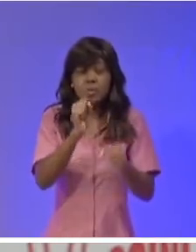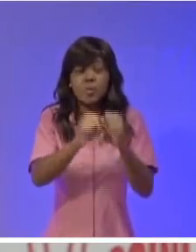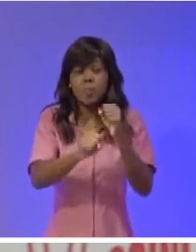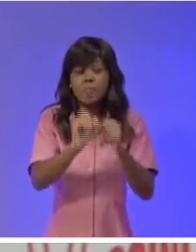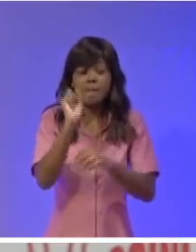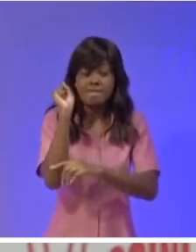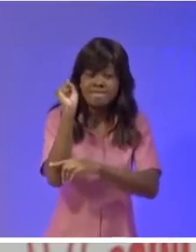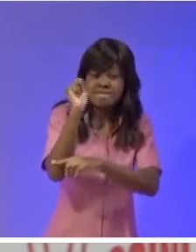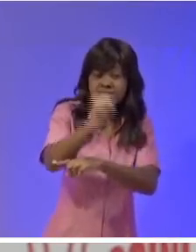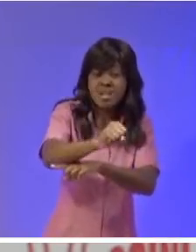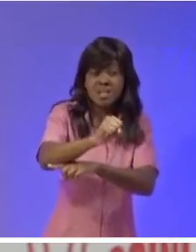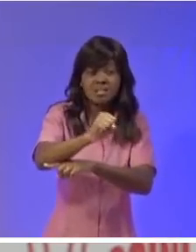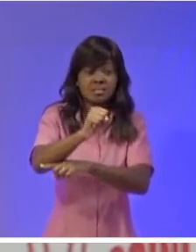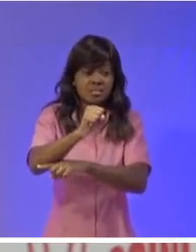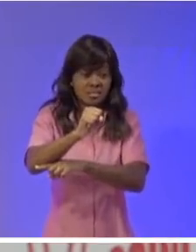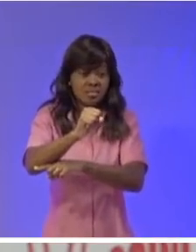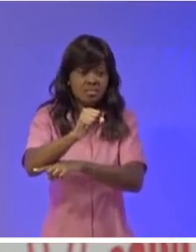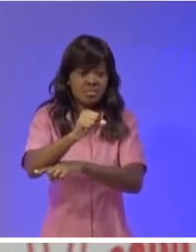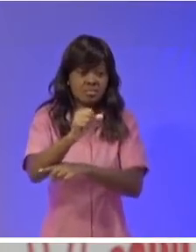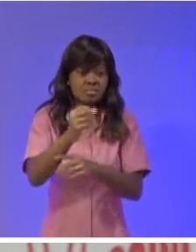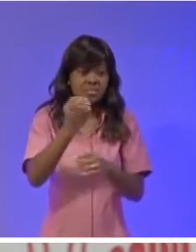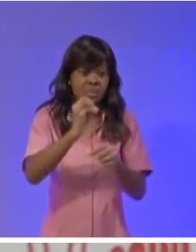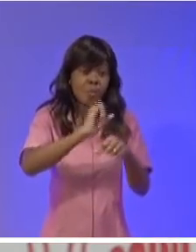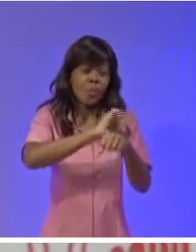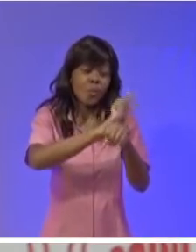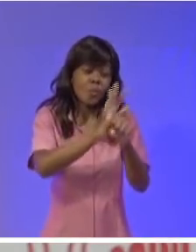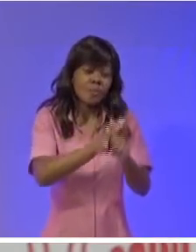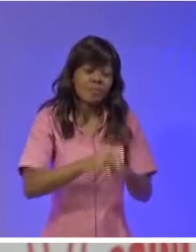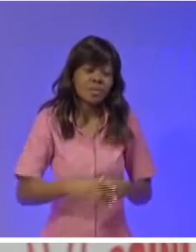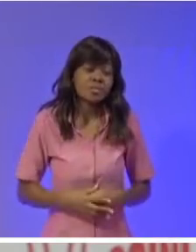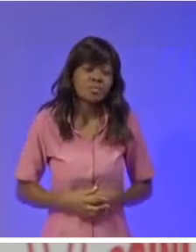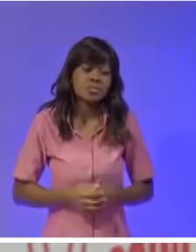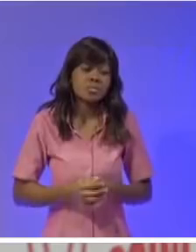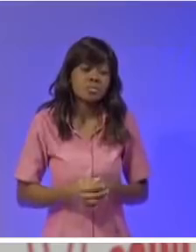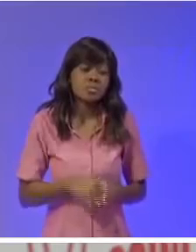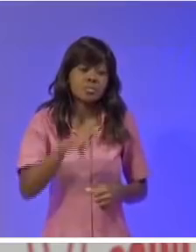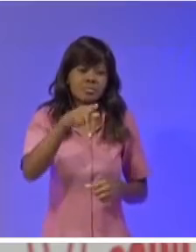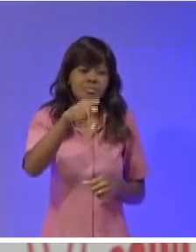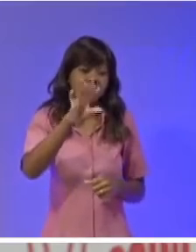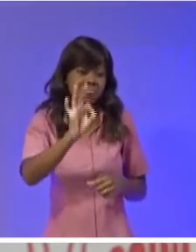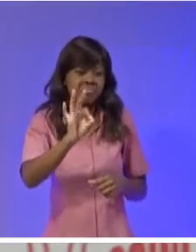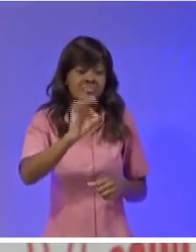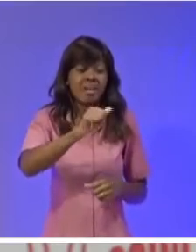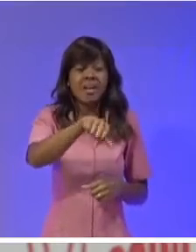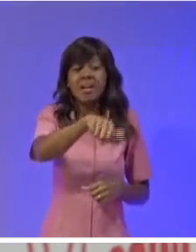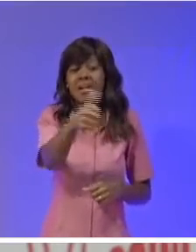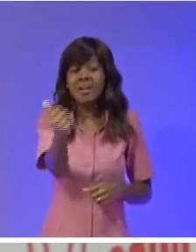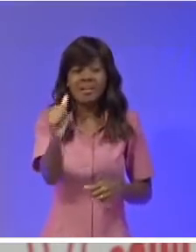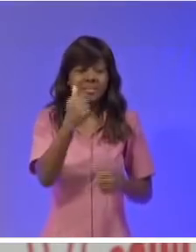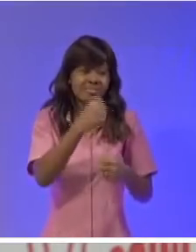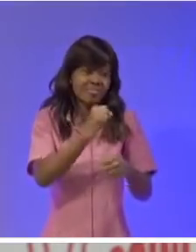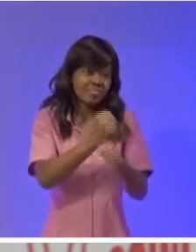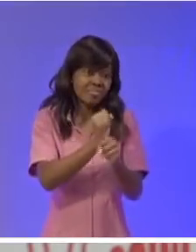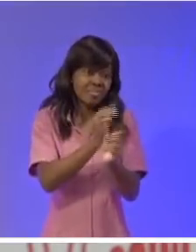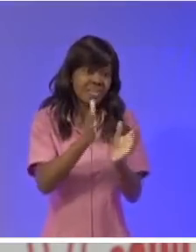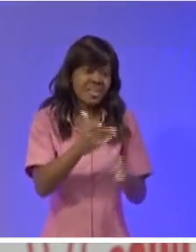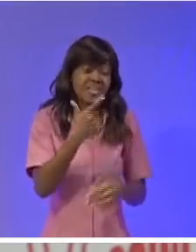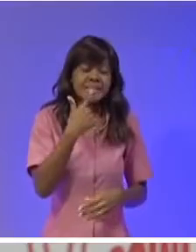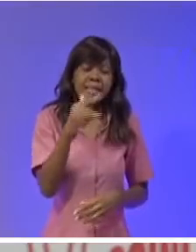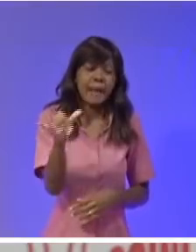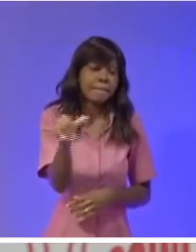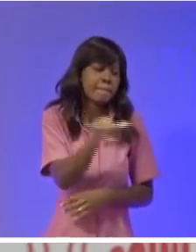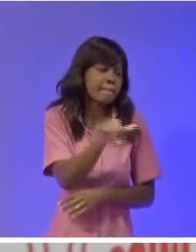vaccine has been doing, I think Pfizer had said the same thing. Moderna has said the same thing as well. In terms of Alzheimer's, as a disease,